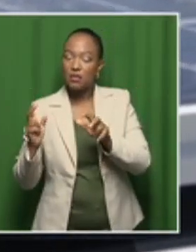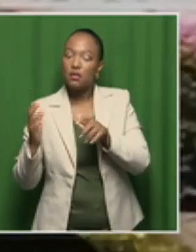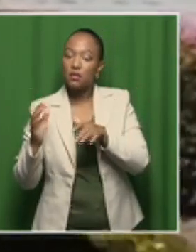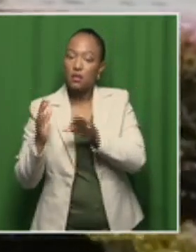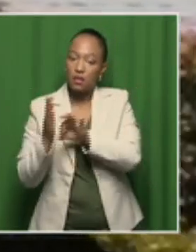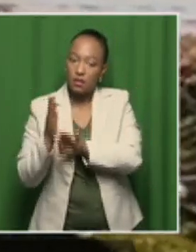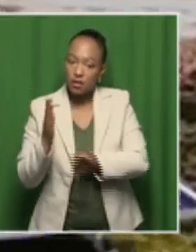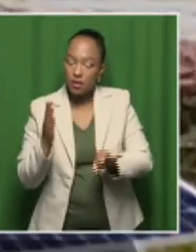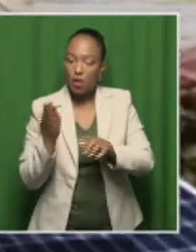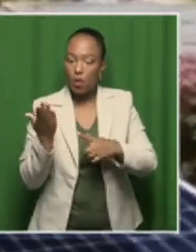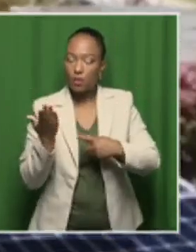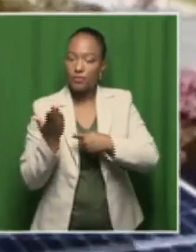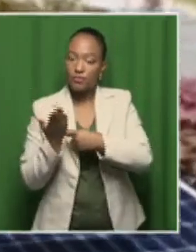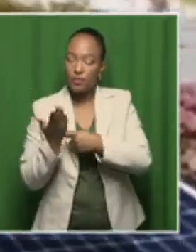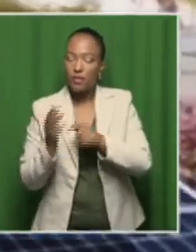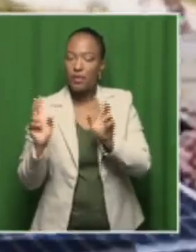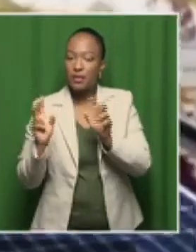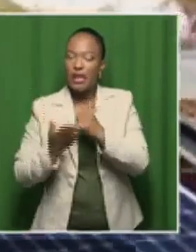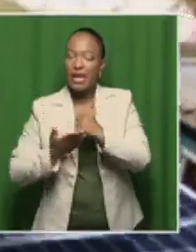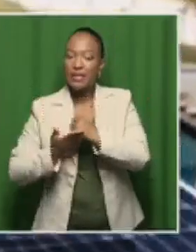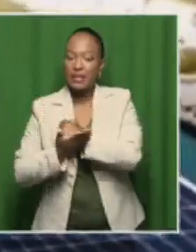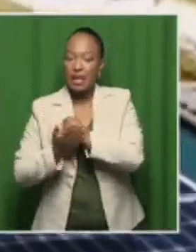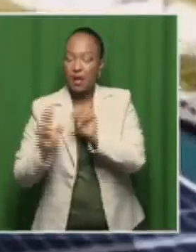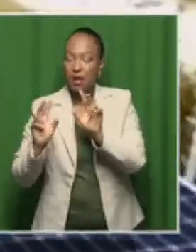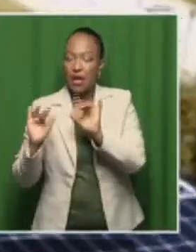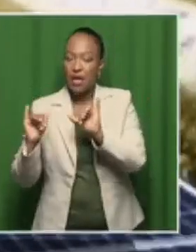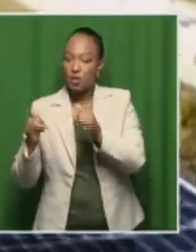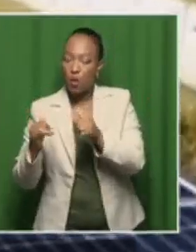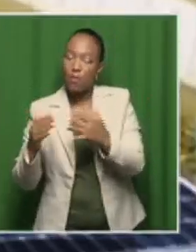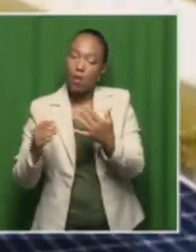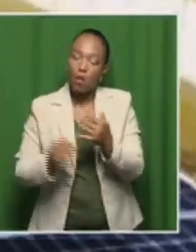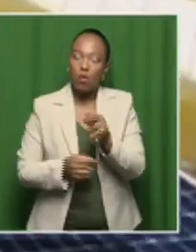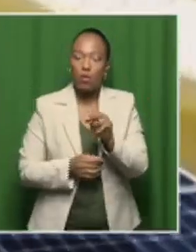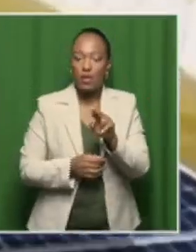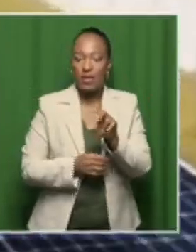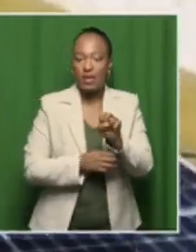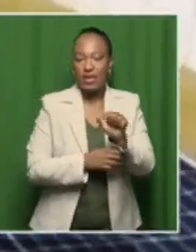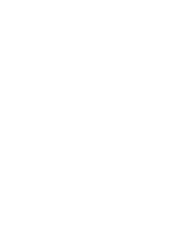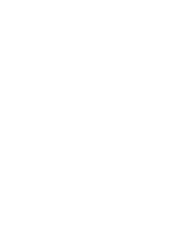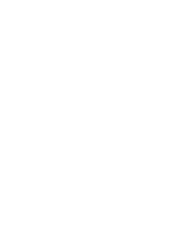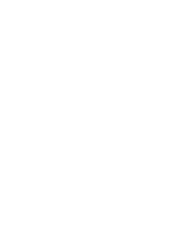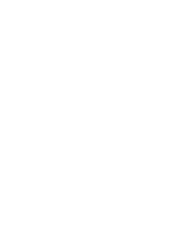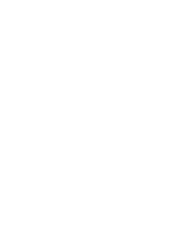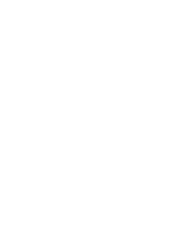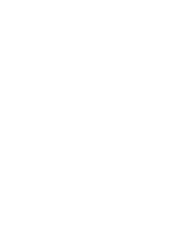with Eskom or NERSA. Katlego Logodi, SABC News in Johannesburg.